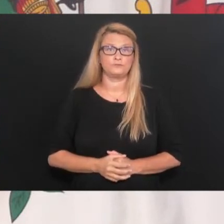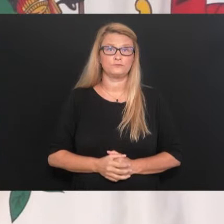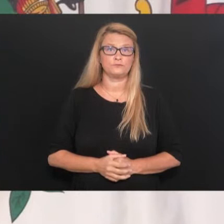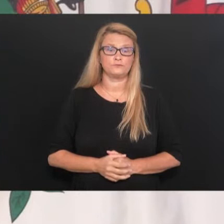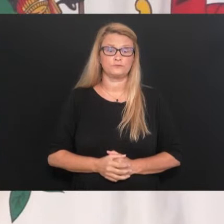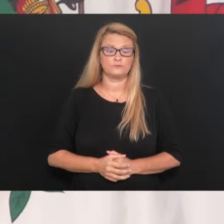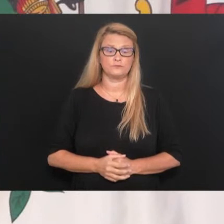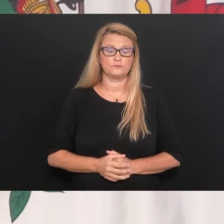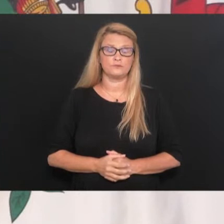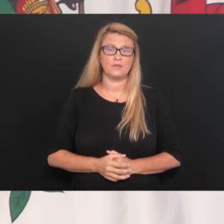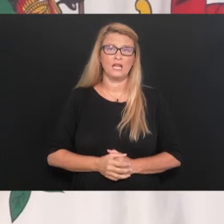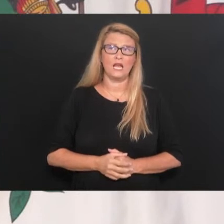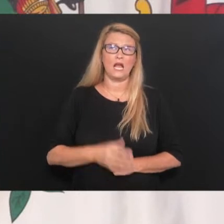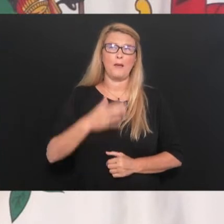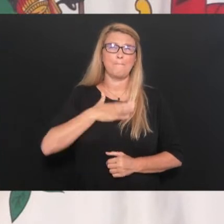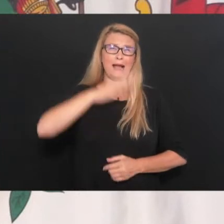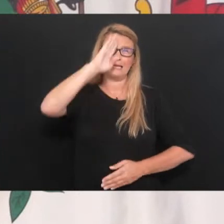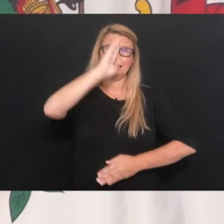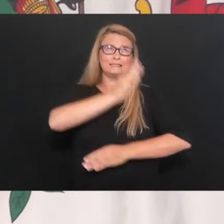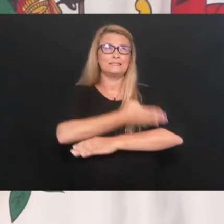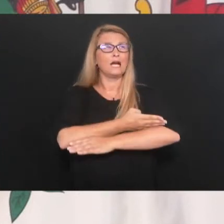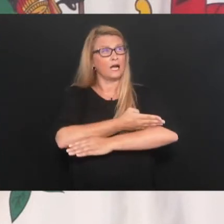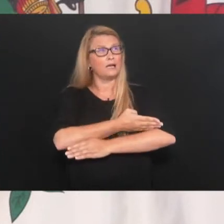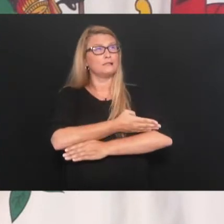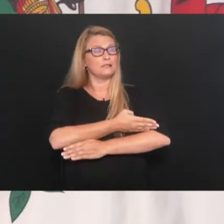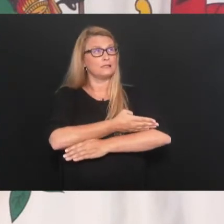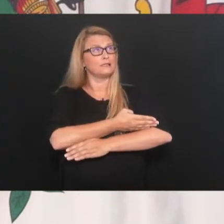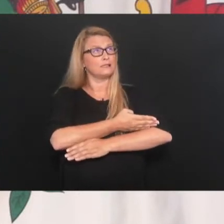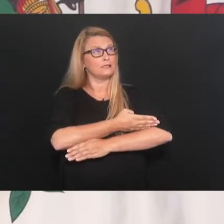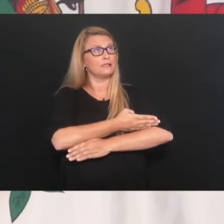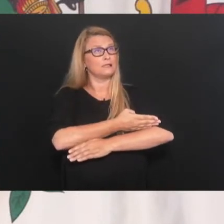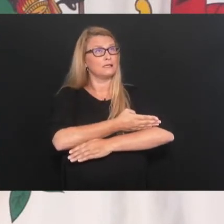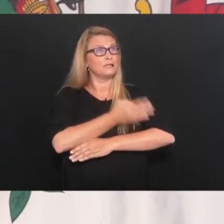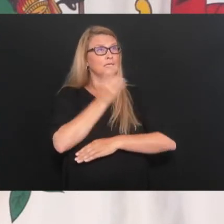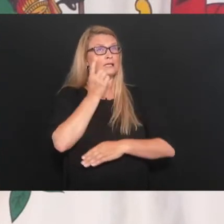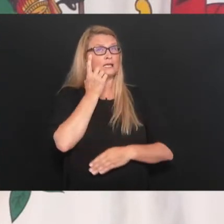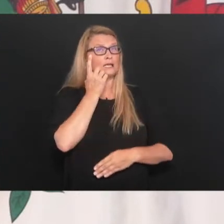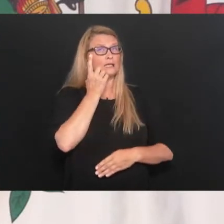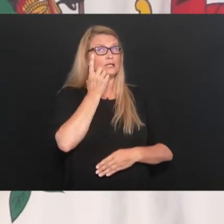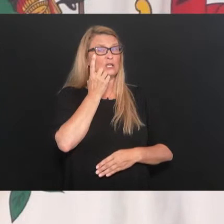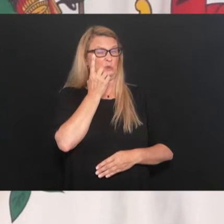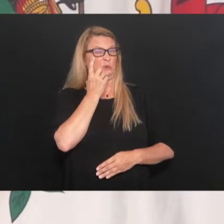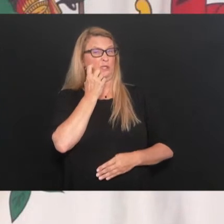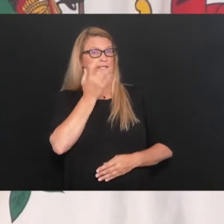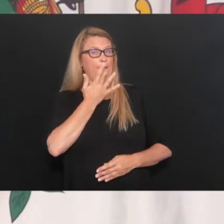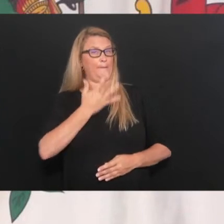You know, I think about that. My son just turned 40.